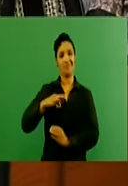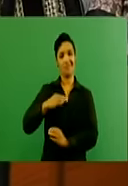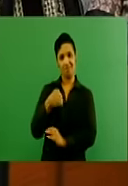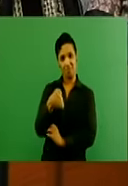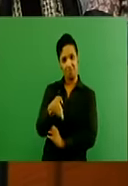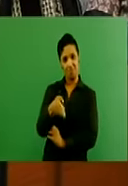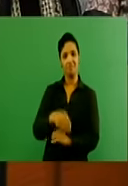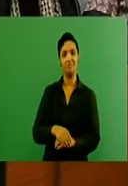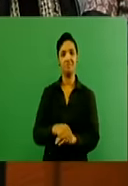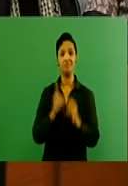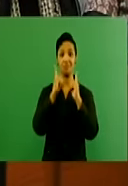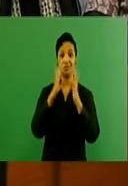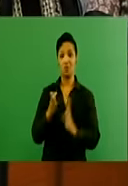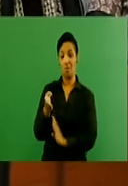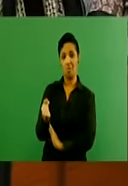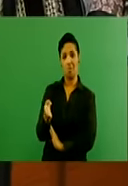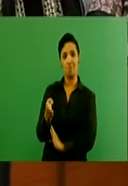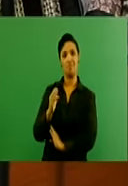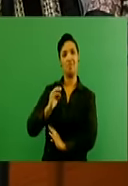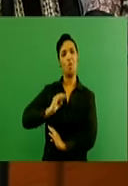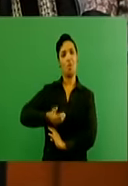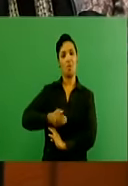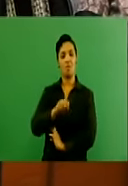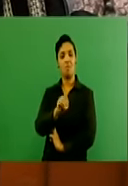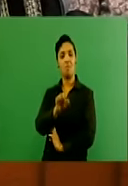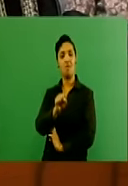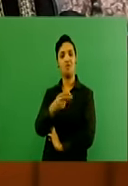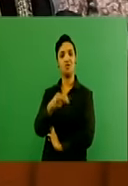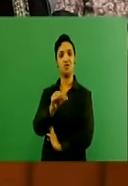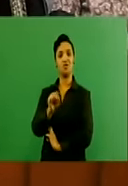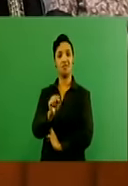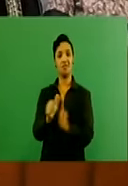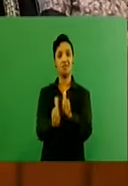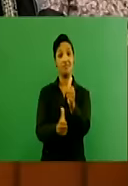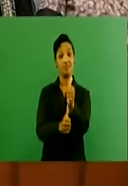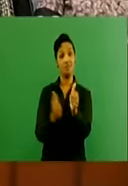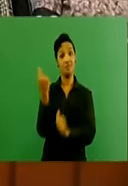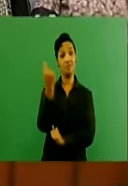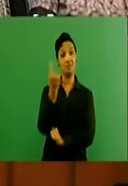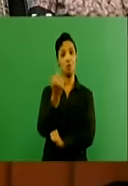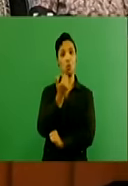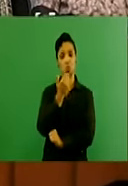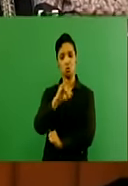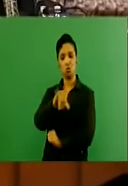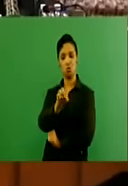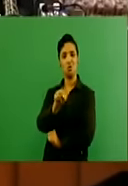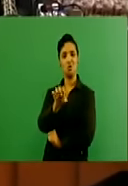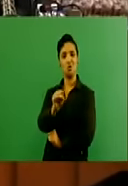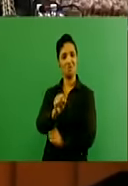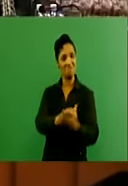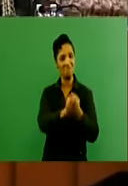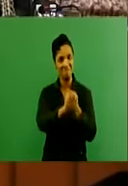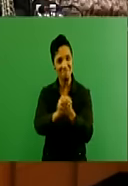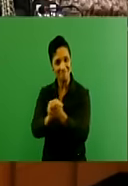with their educator, Miss Rachel Masaza, and the deputy principal, Miss Heather Jones.